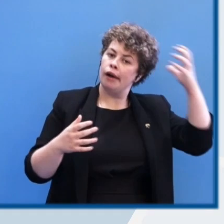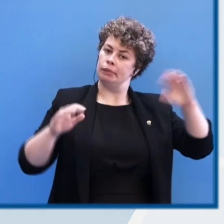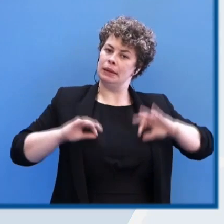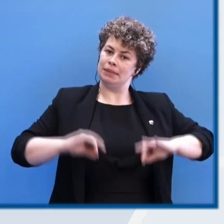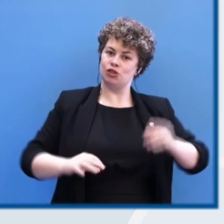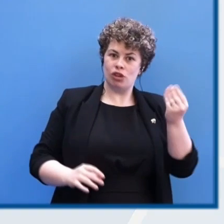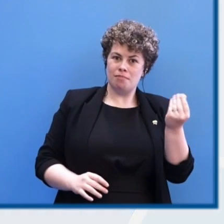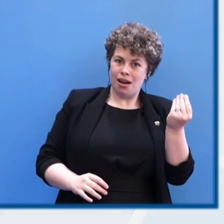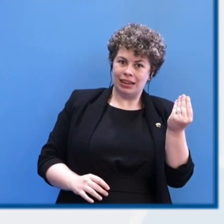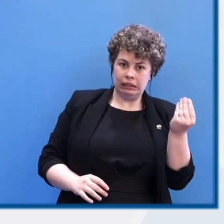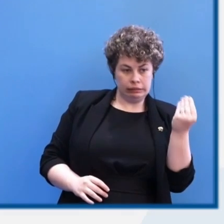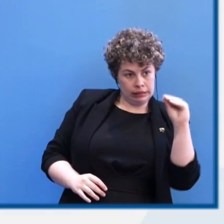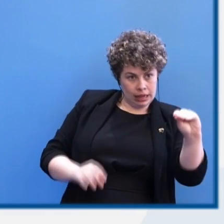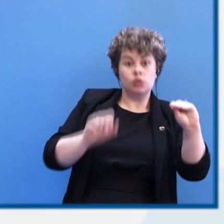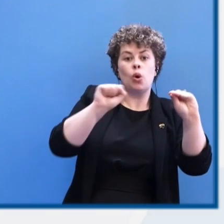the game.